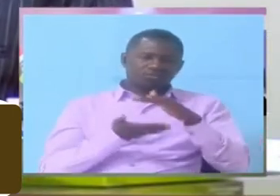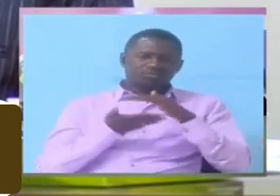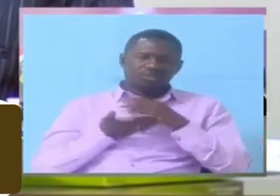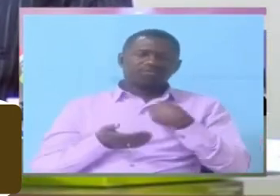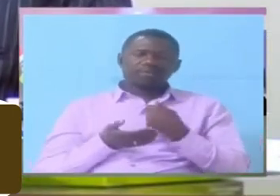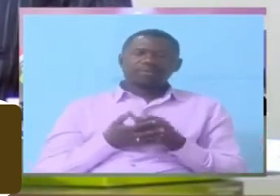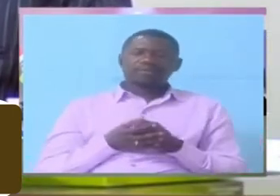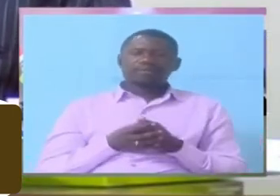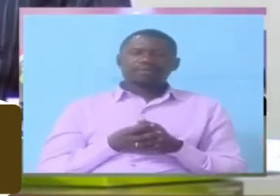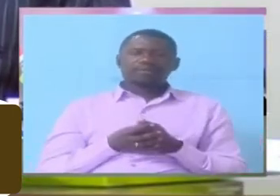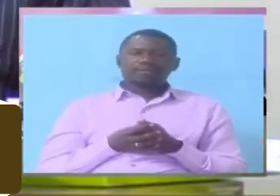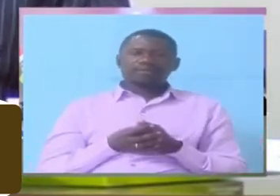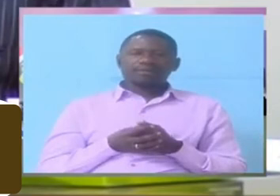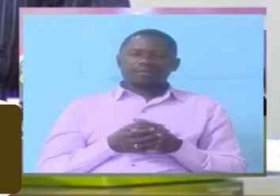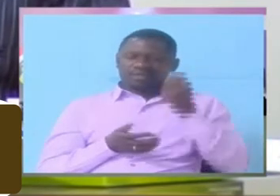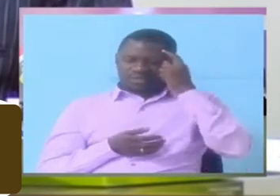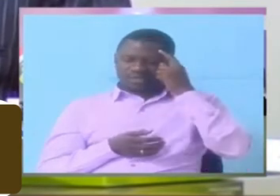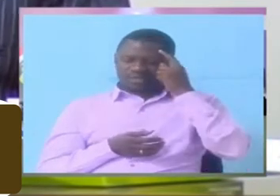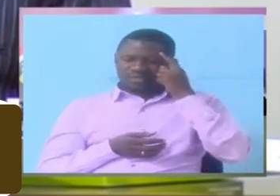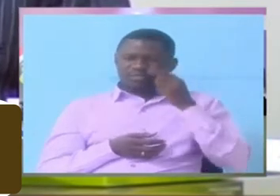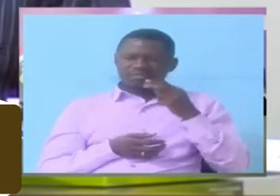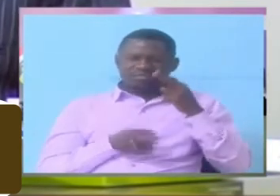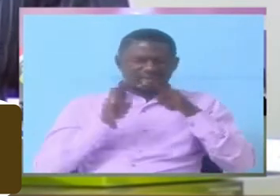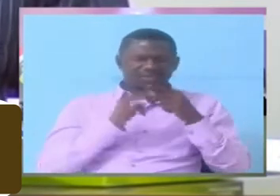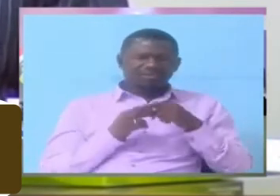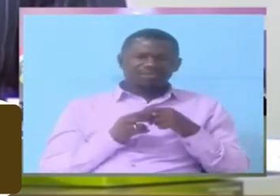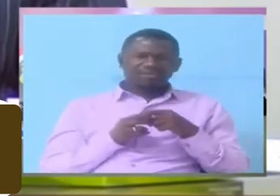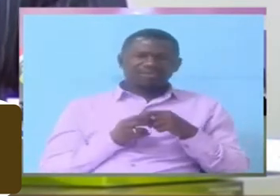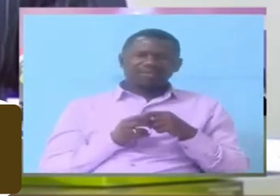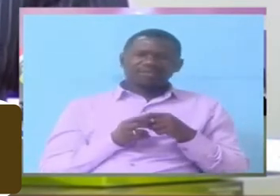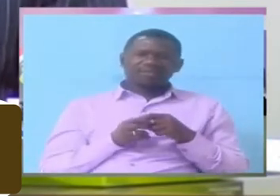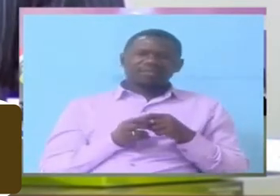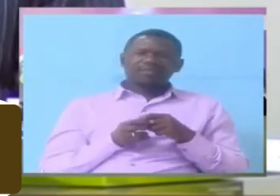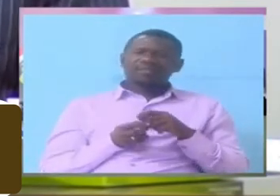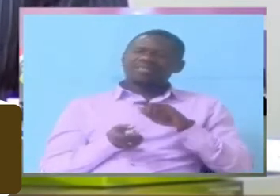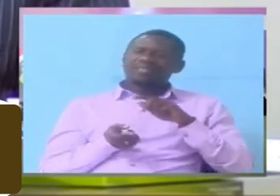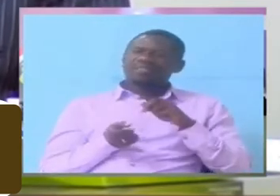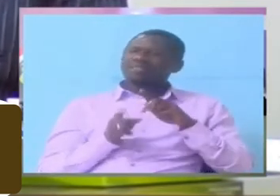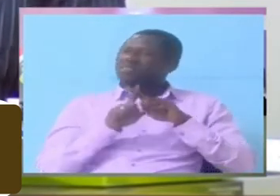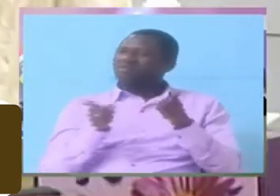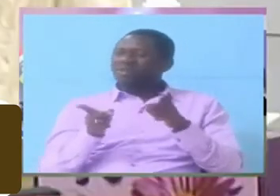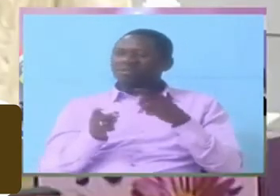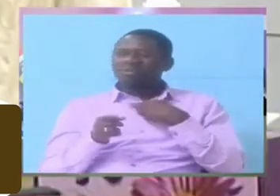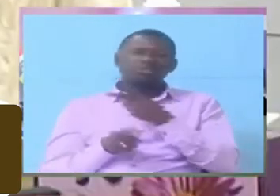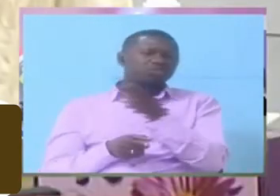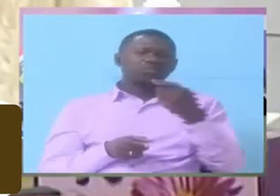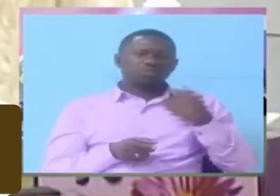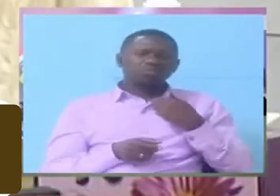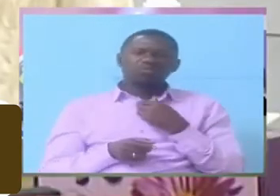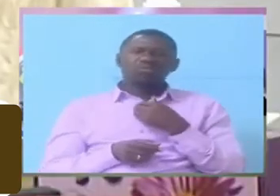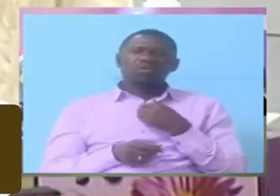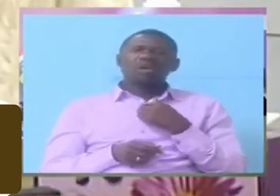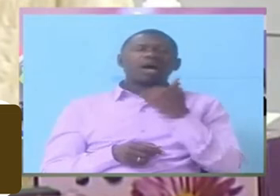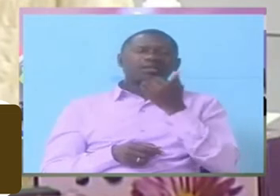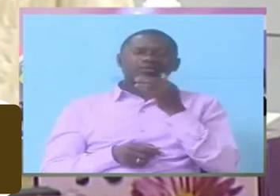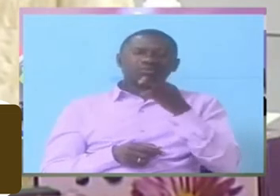that you would ask all these people and they would still continue to refer you to some other people? Eh mol men be kalin dangi tenten da